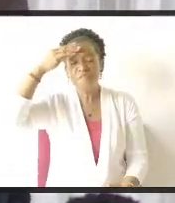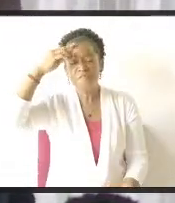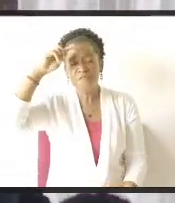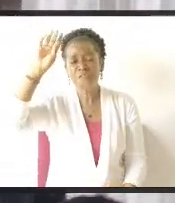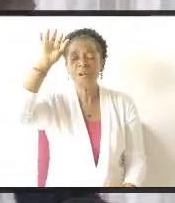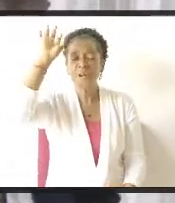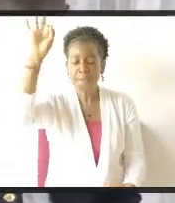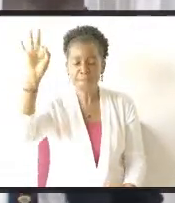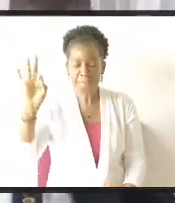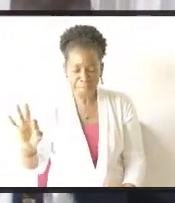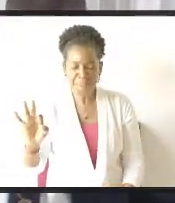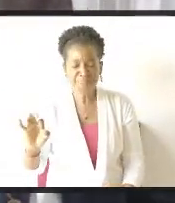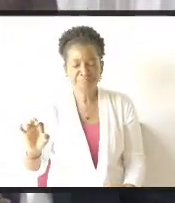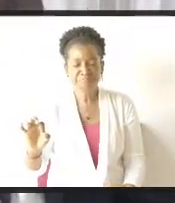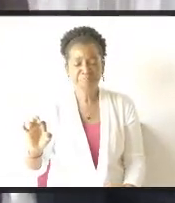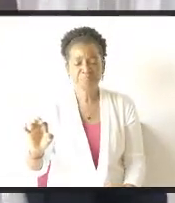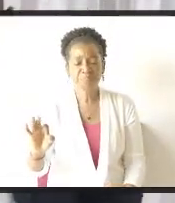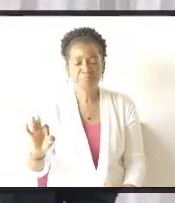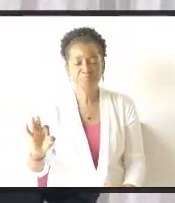him.